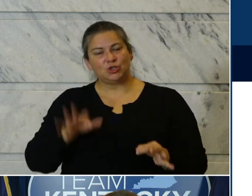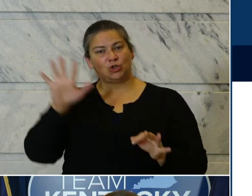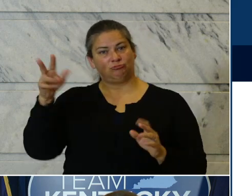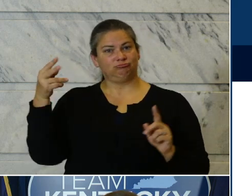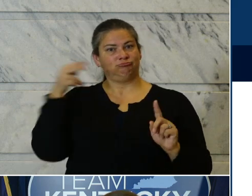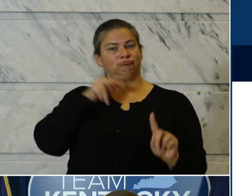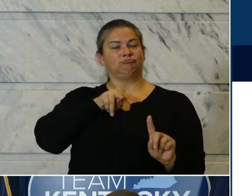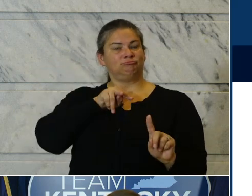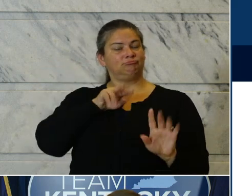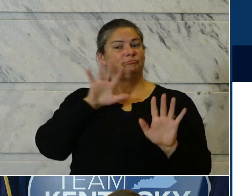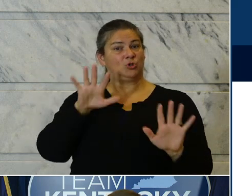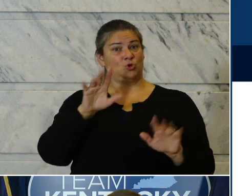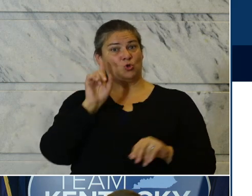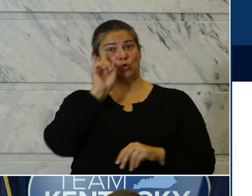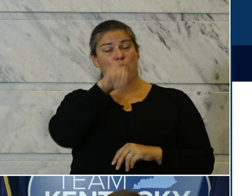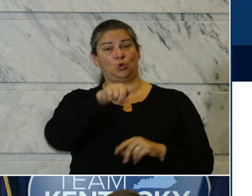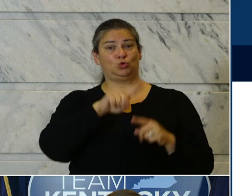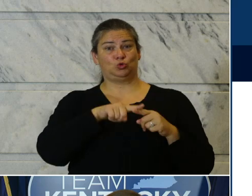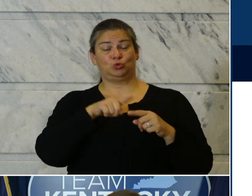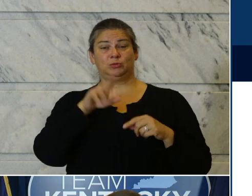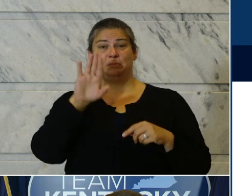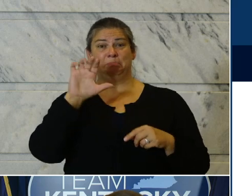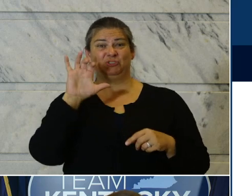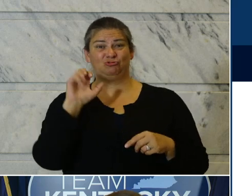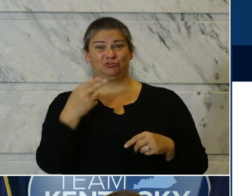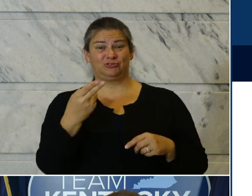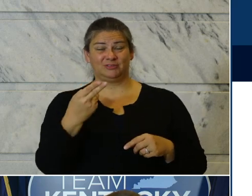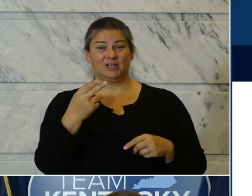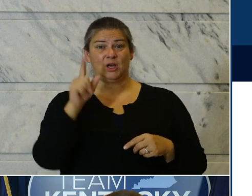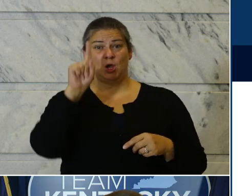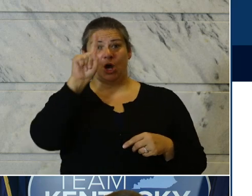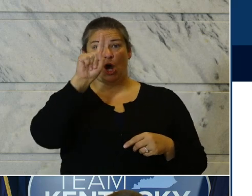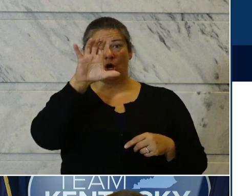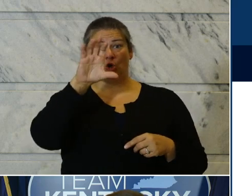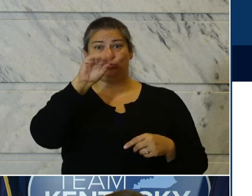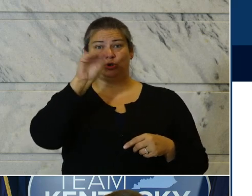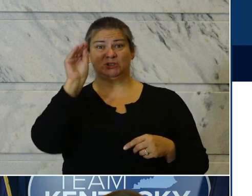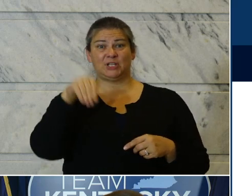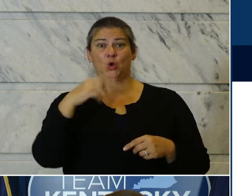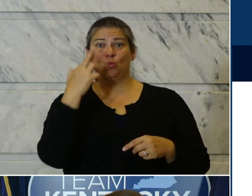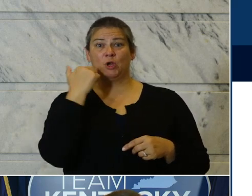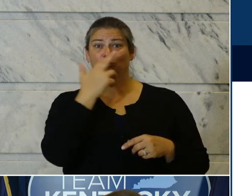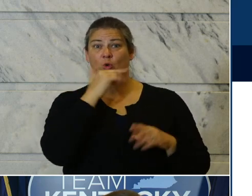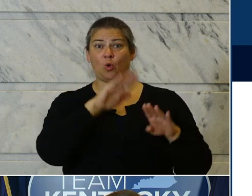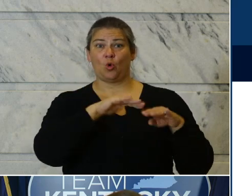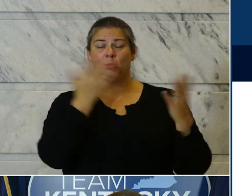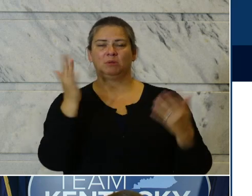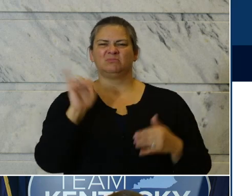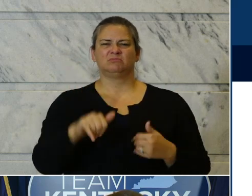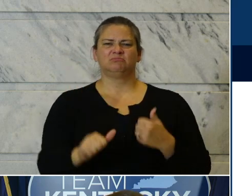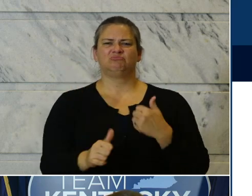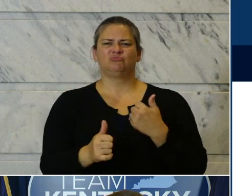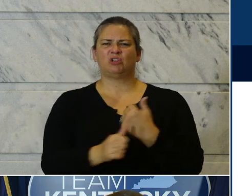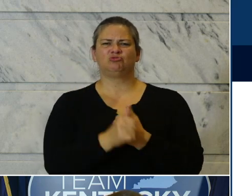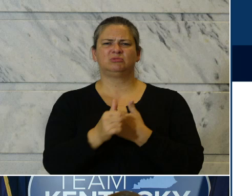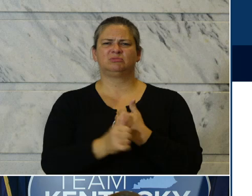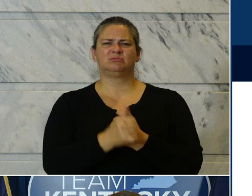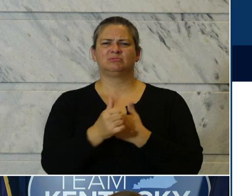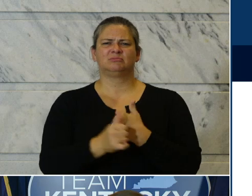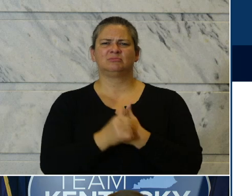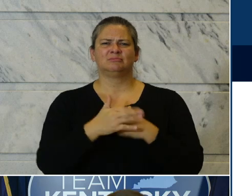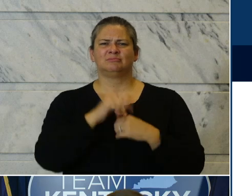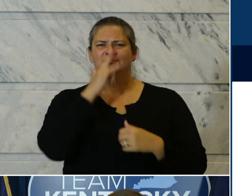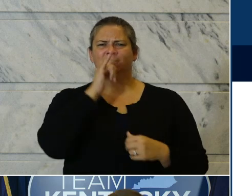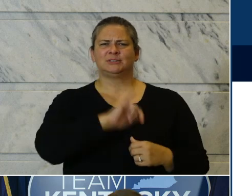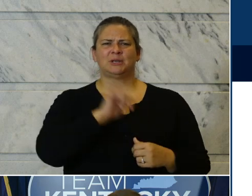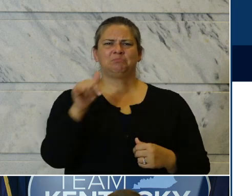right now going to the beach with 100% capacity in a restaurant is just as dangerous as going to some